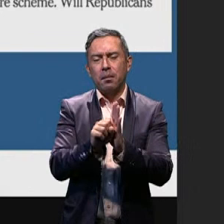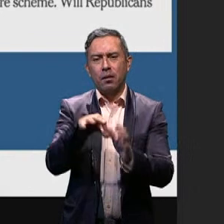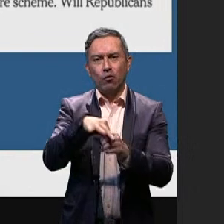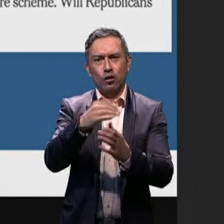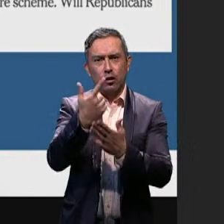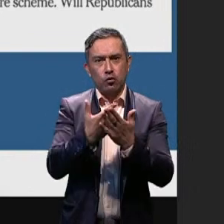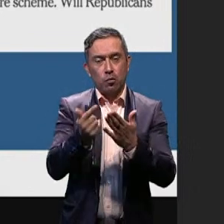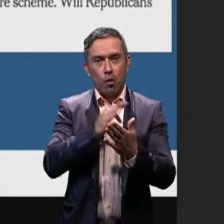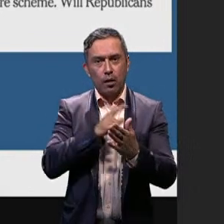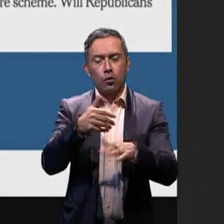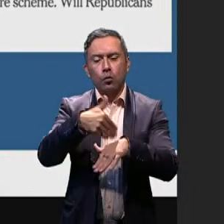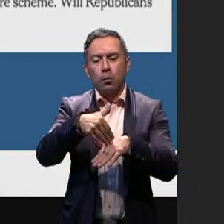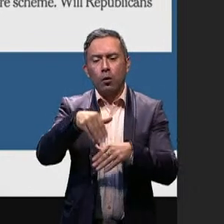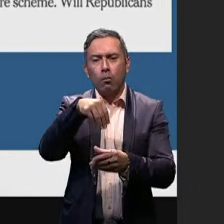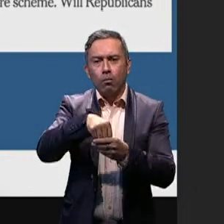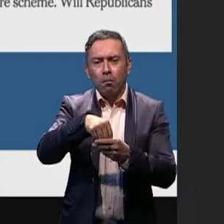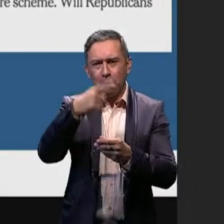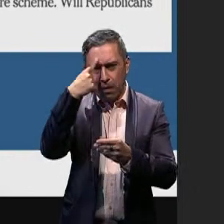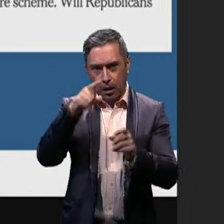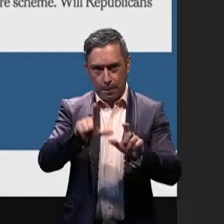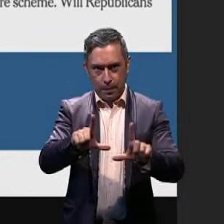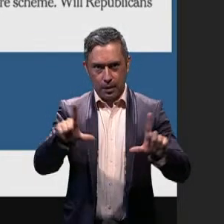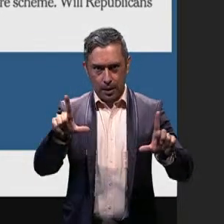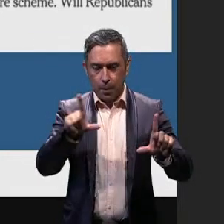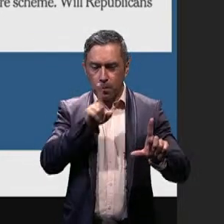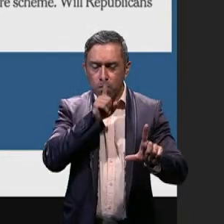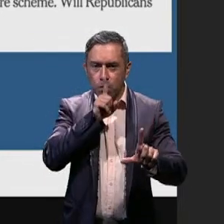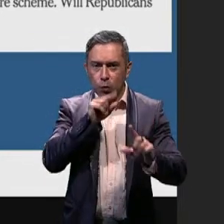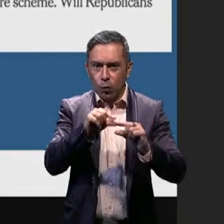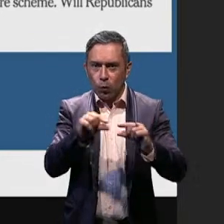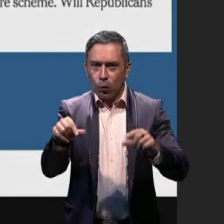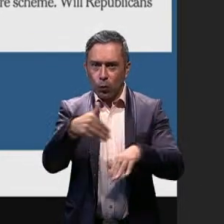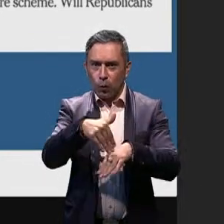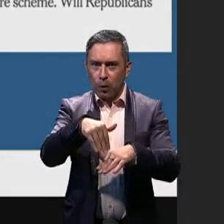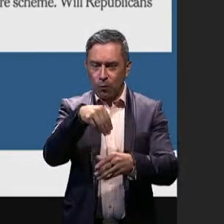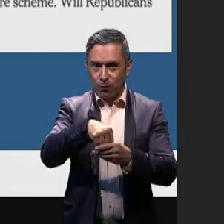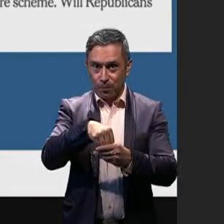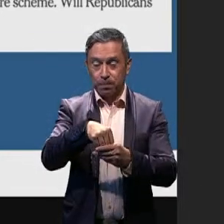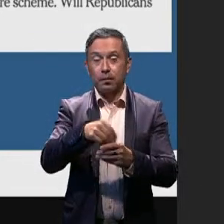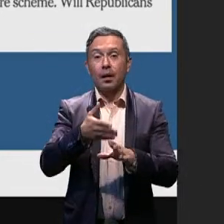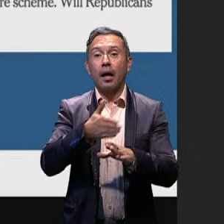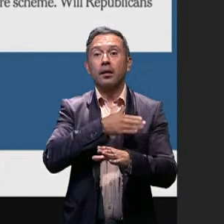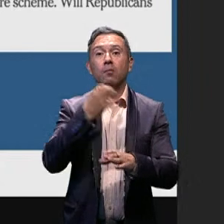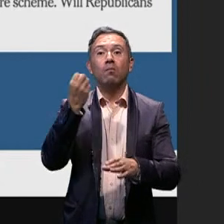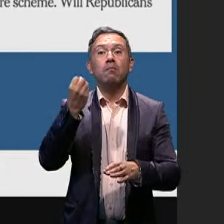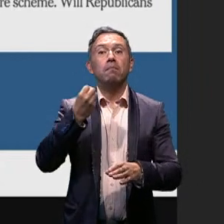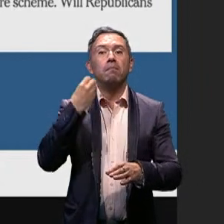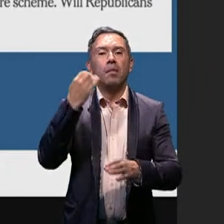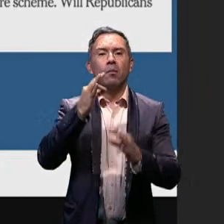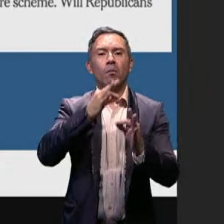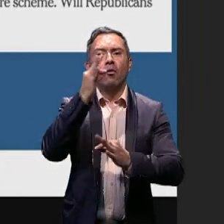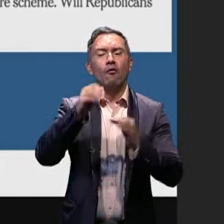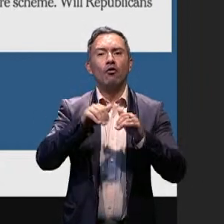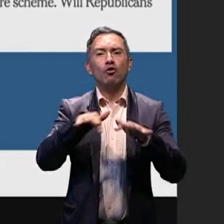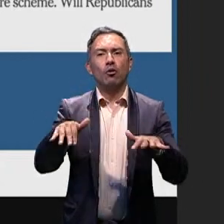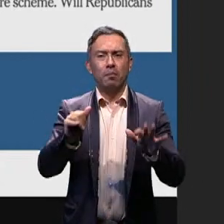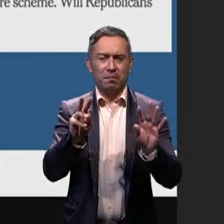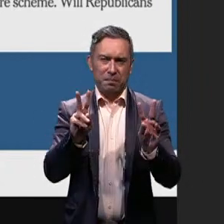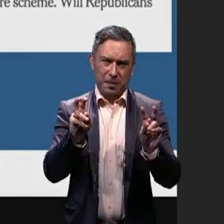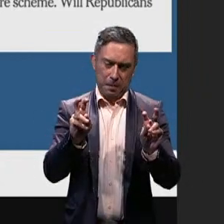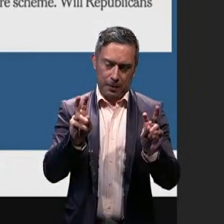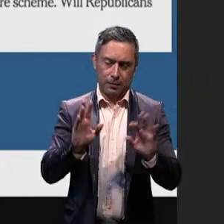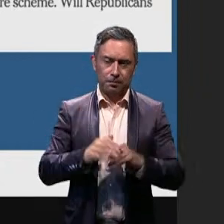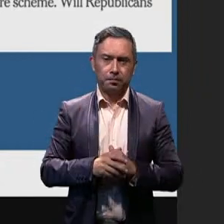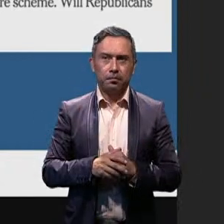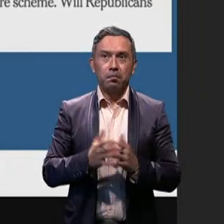big promotional event, for lack of a better term. So she lost. She was